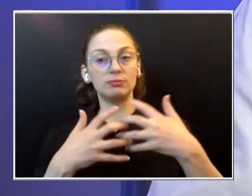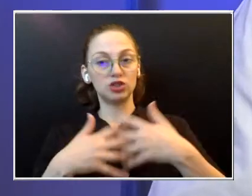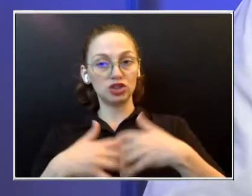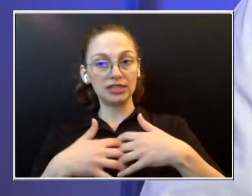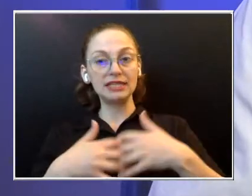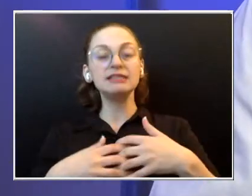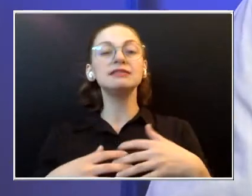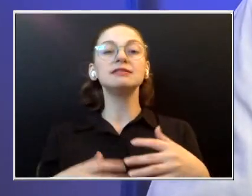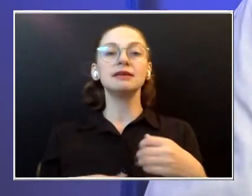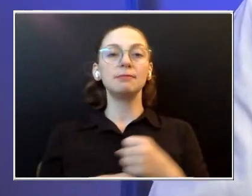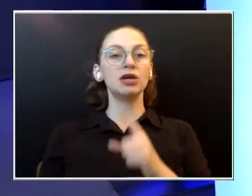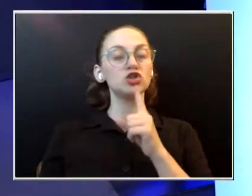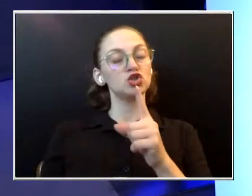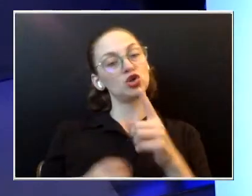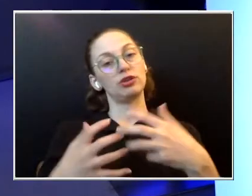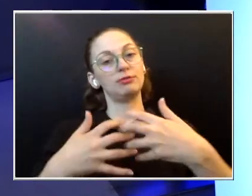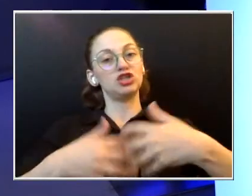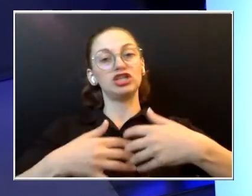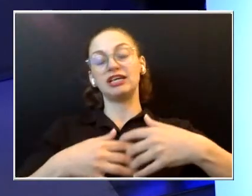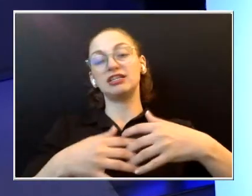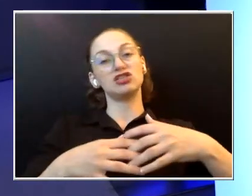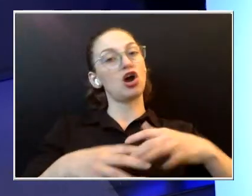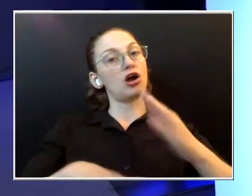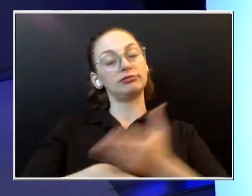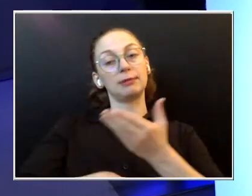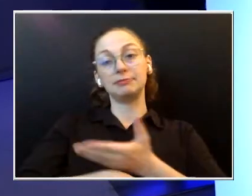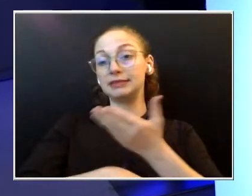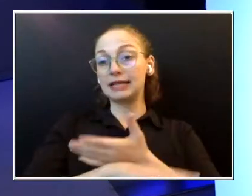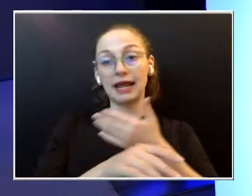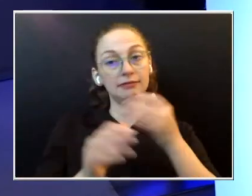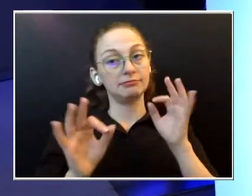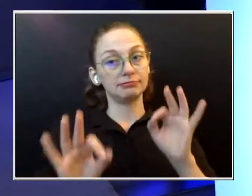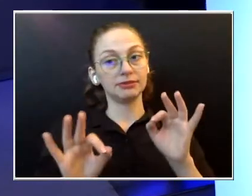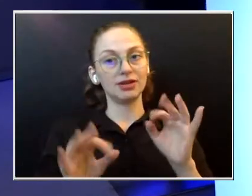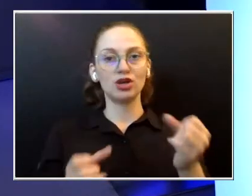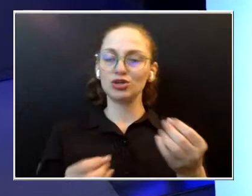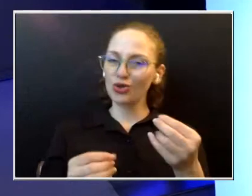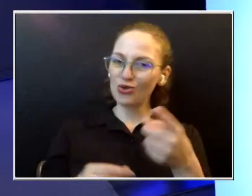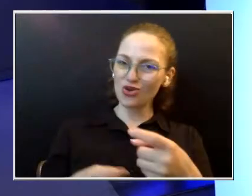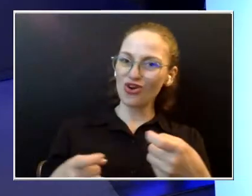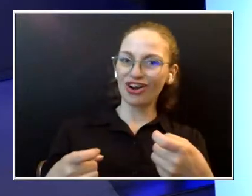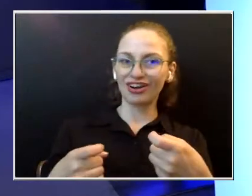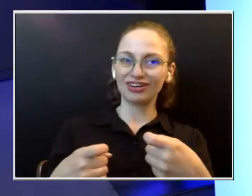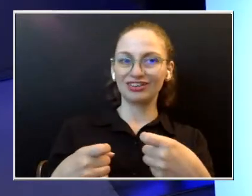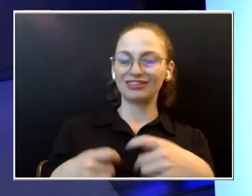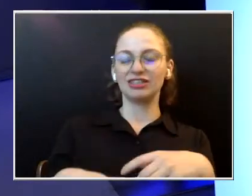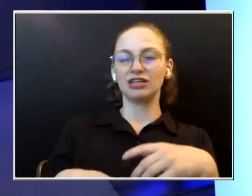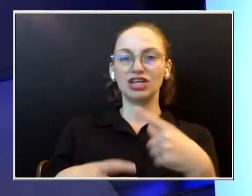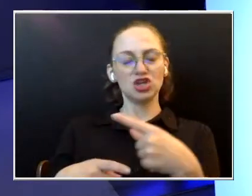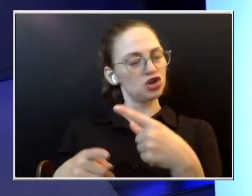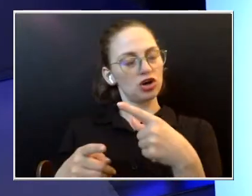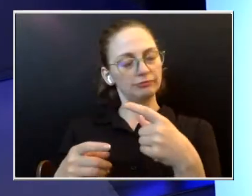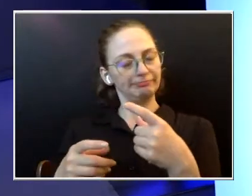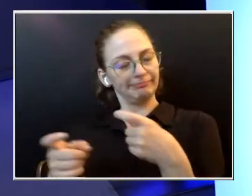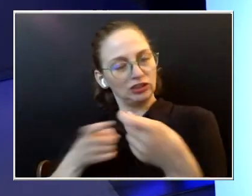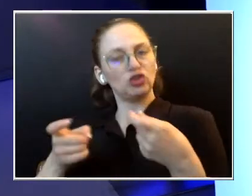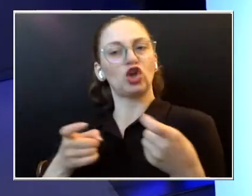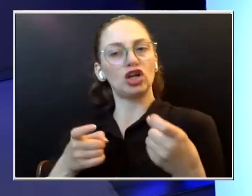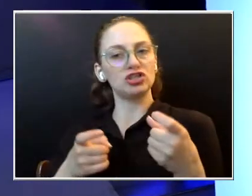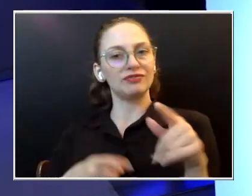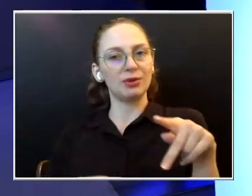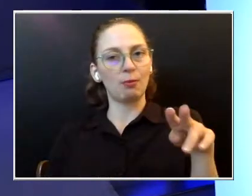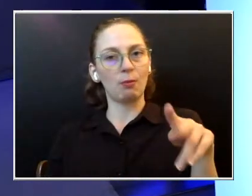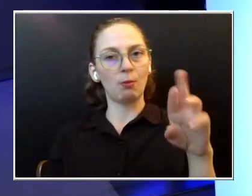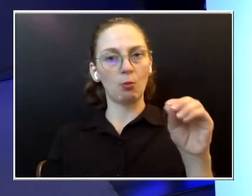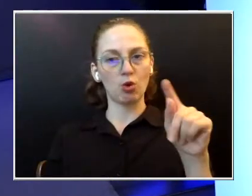all of our patients are treated safely. So you're charging the protons? I am second in command. Yeah. And when you charge those protons, that means that's part of all